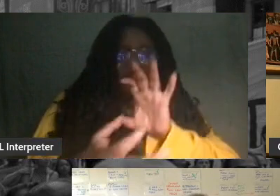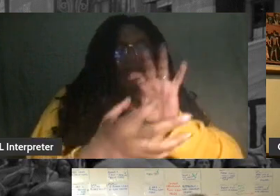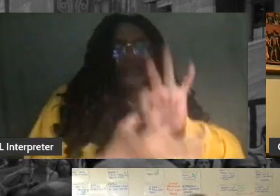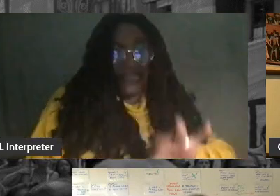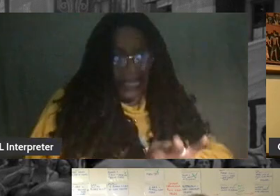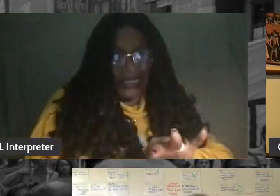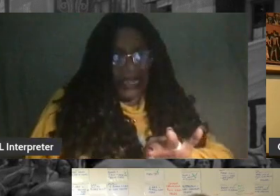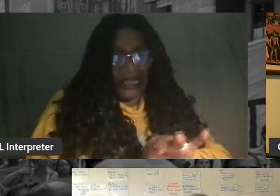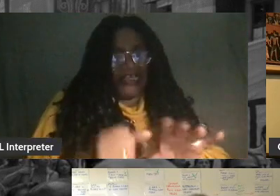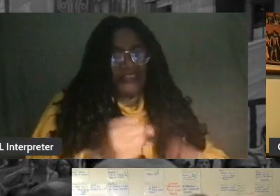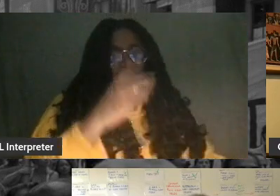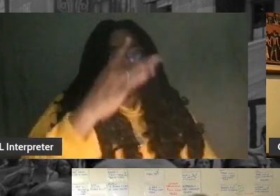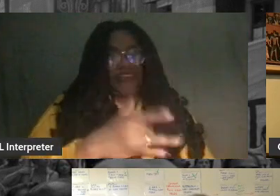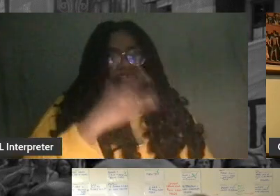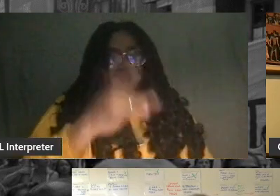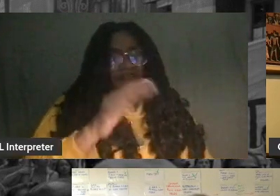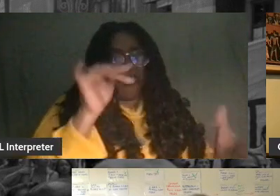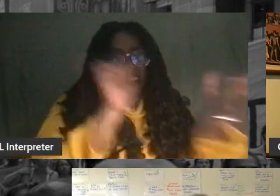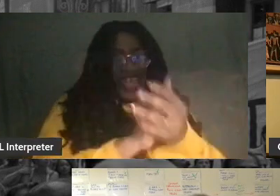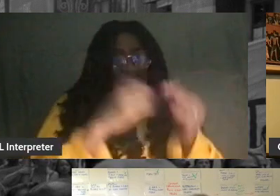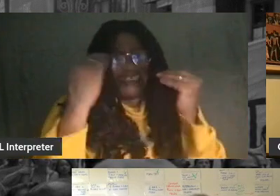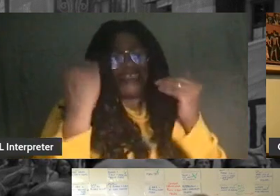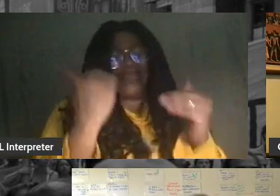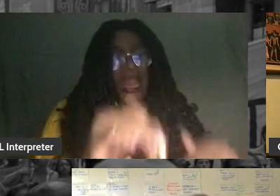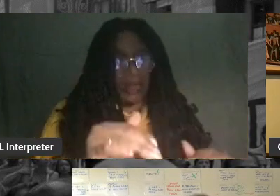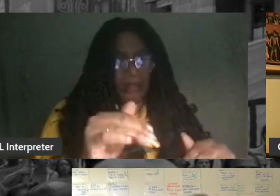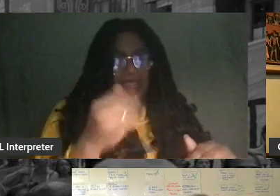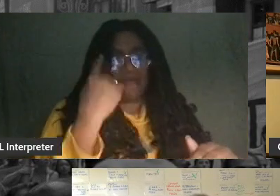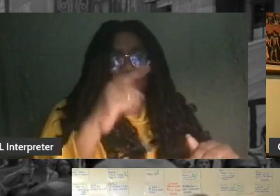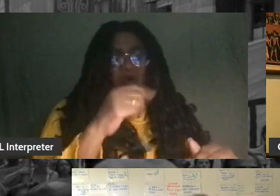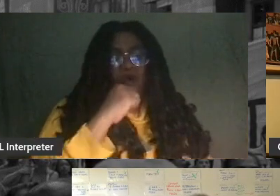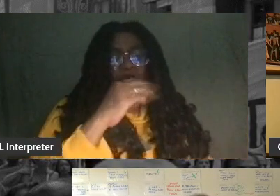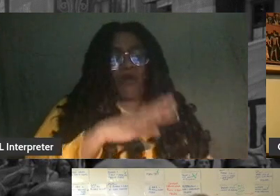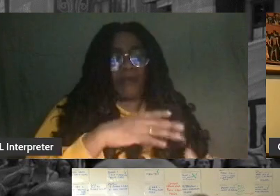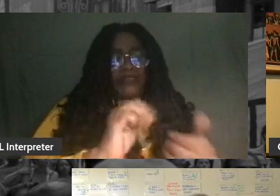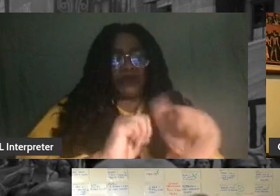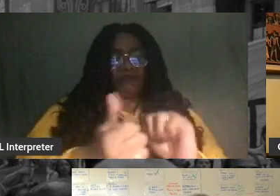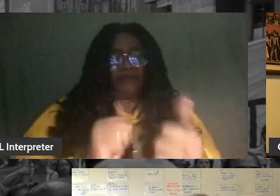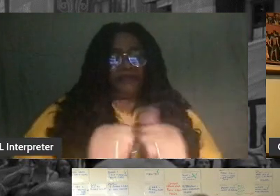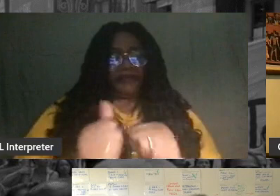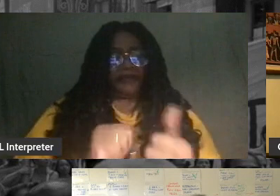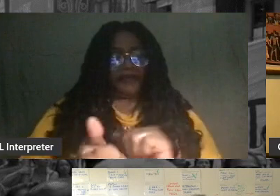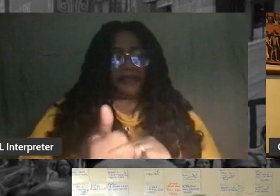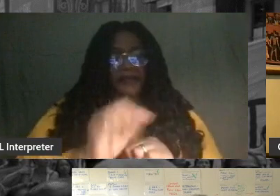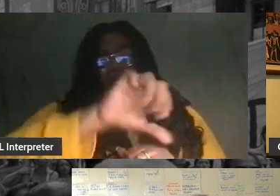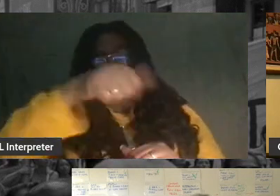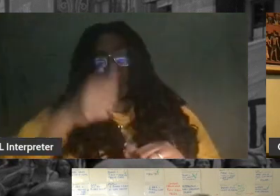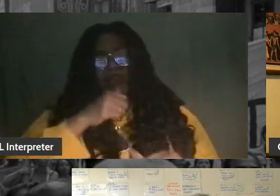that the real estate for women was limited. So they needed to be the only woman in the room.